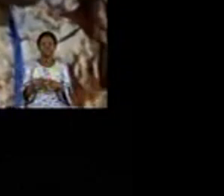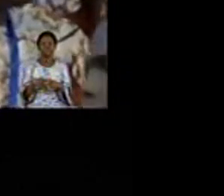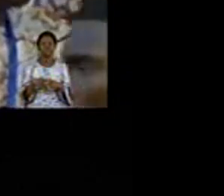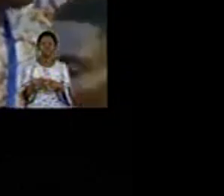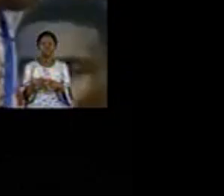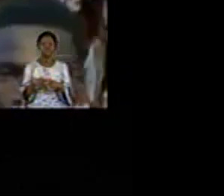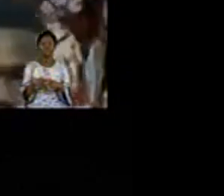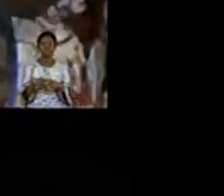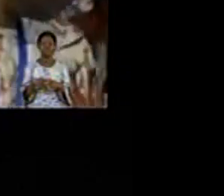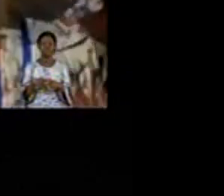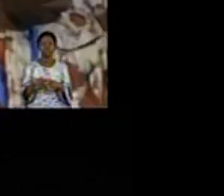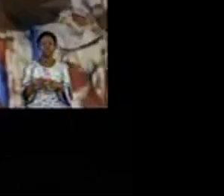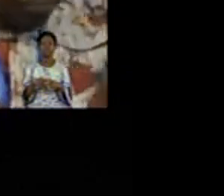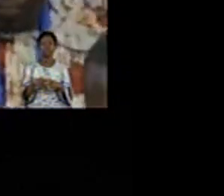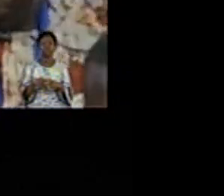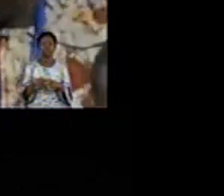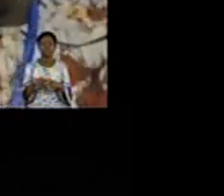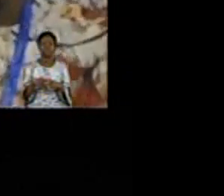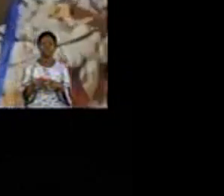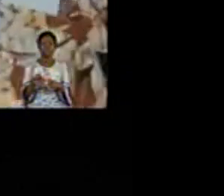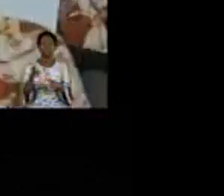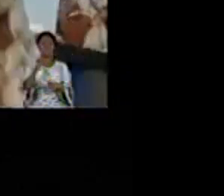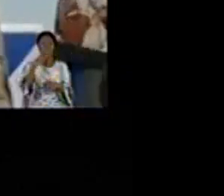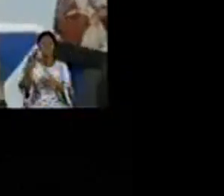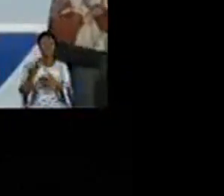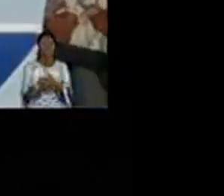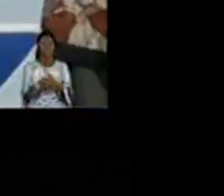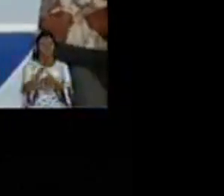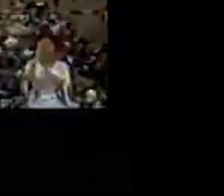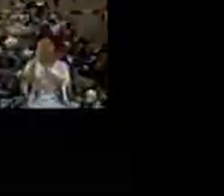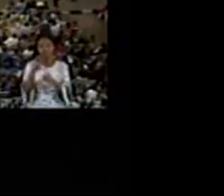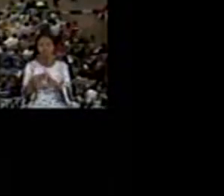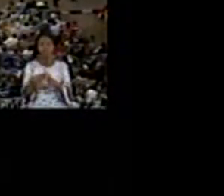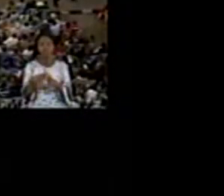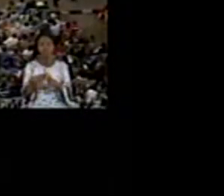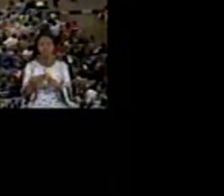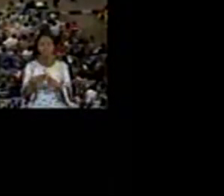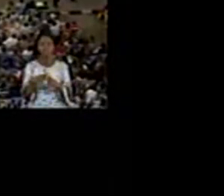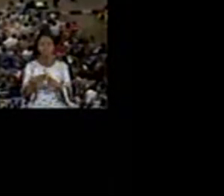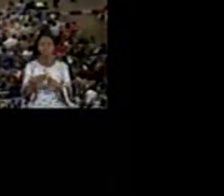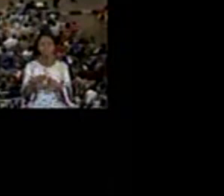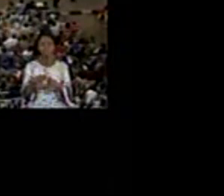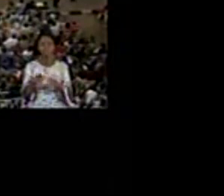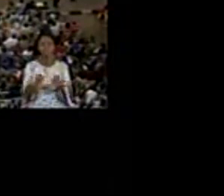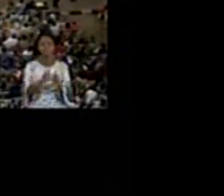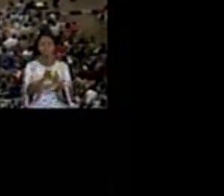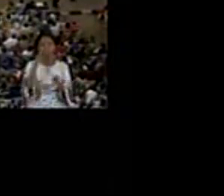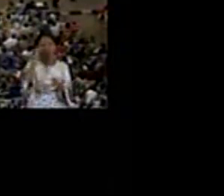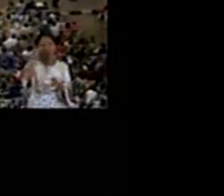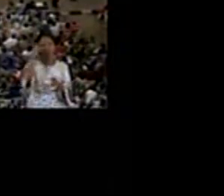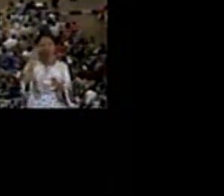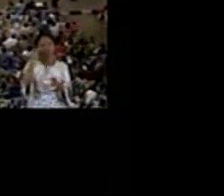Let's recognize him. You're welcome, sir. And we have in our midst His Royal Highness,